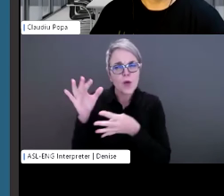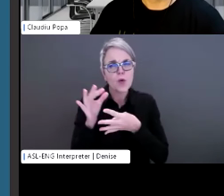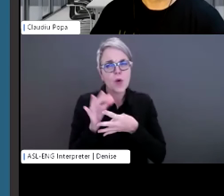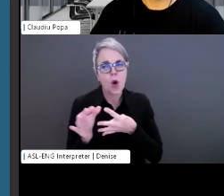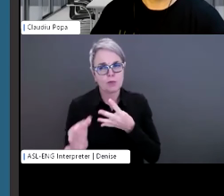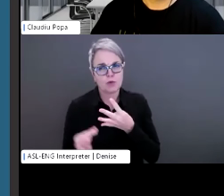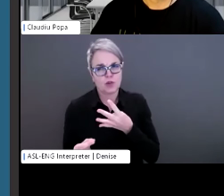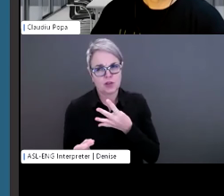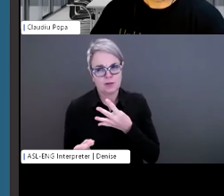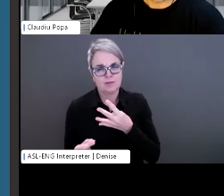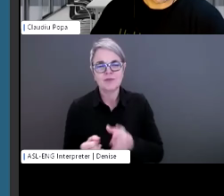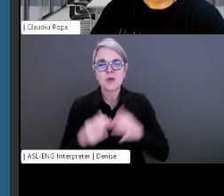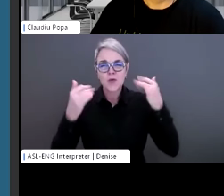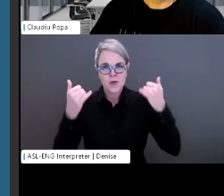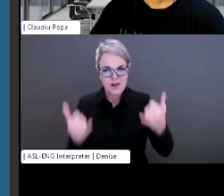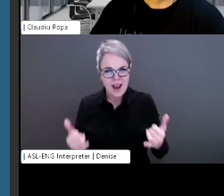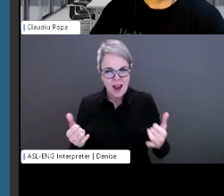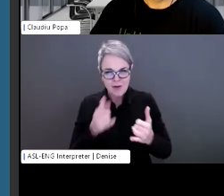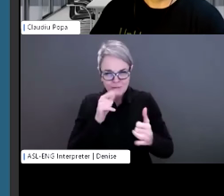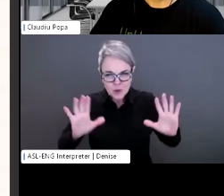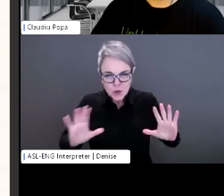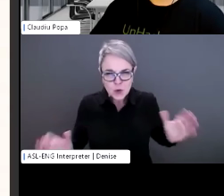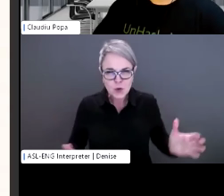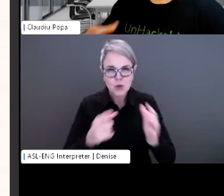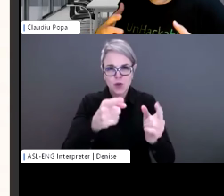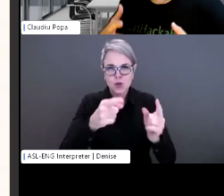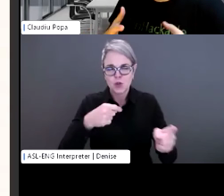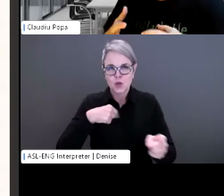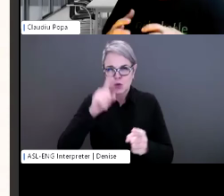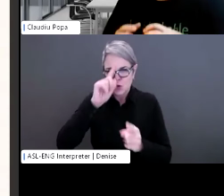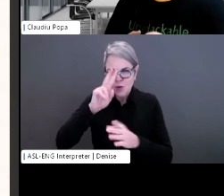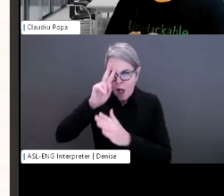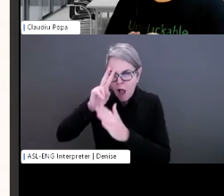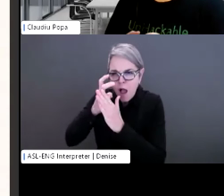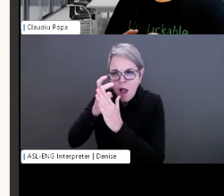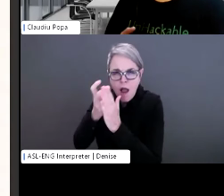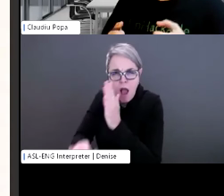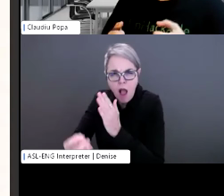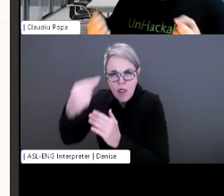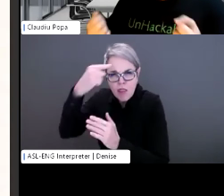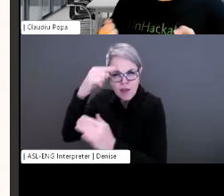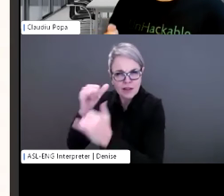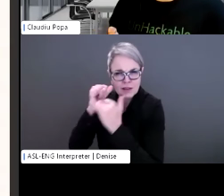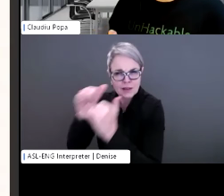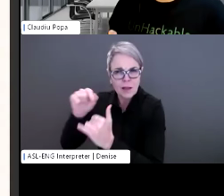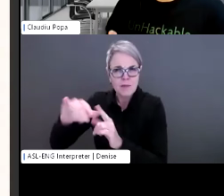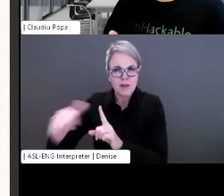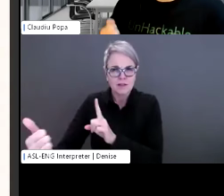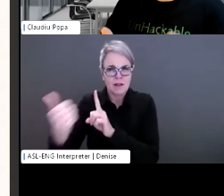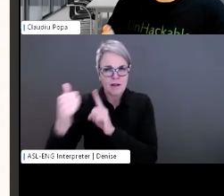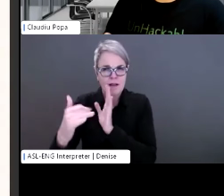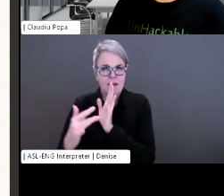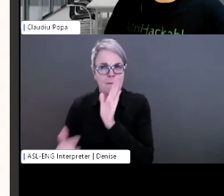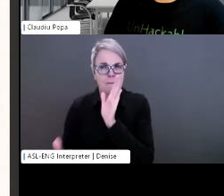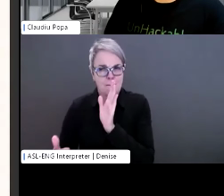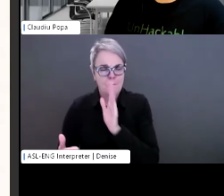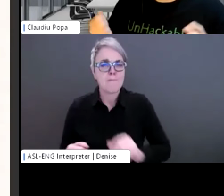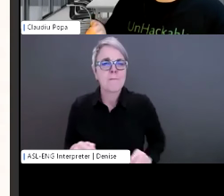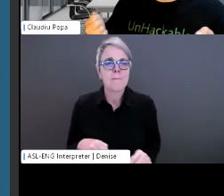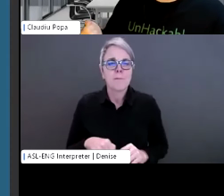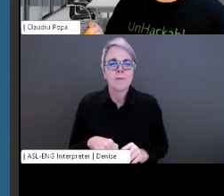think like a scammer and limit that kind of anxiety that we all get when we